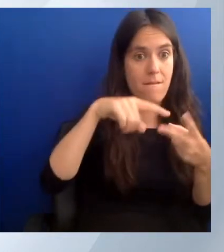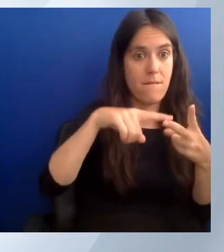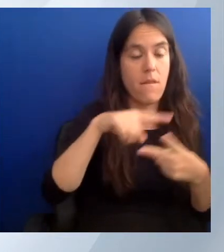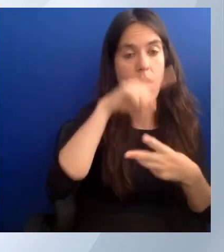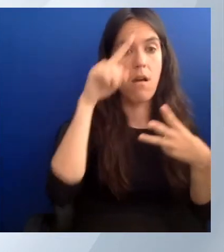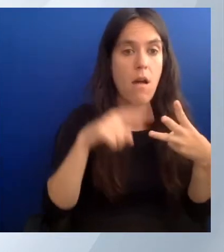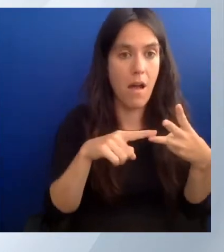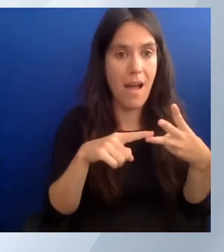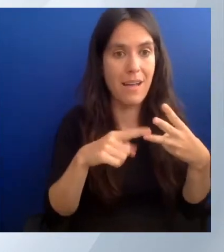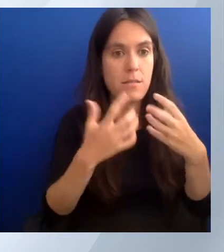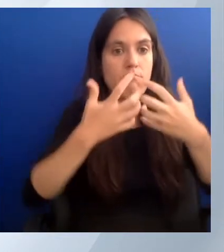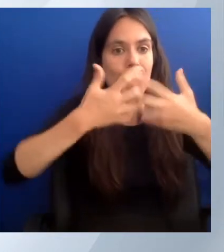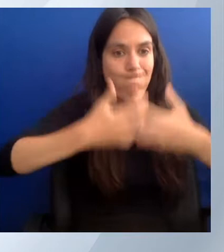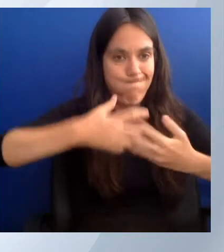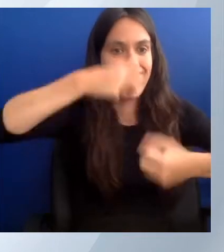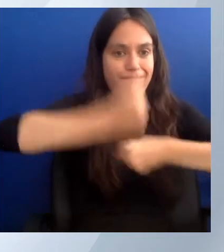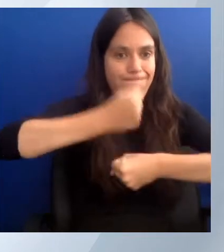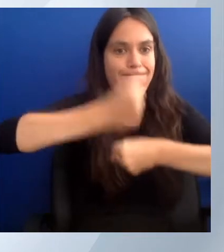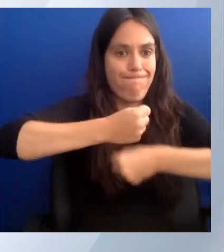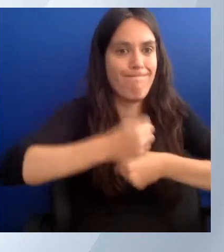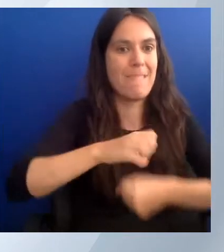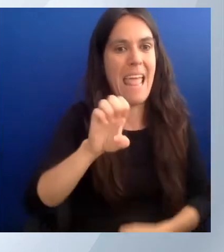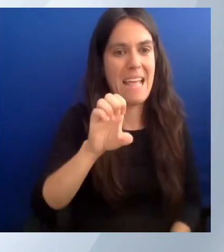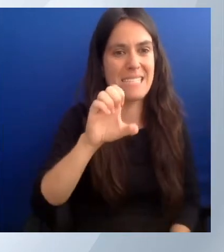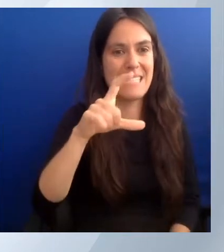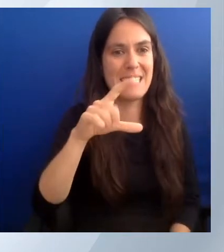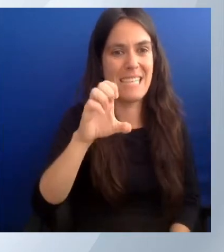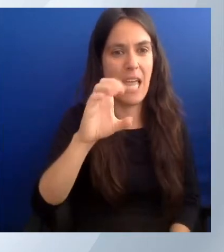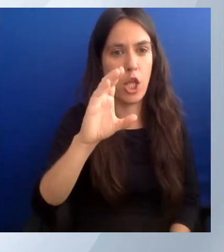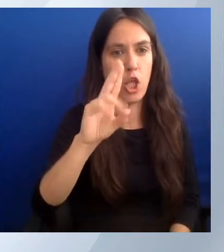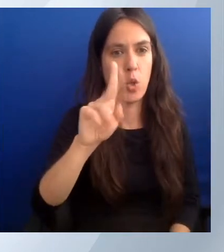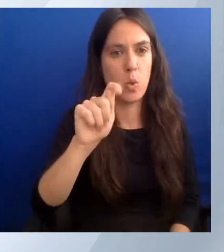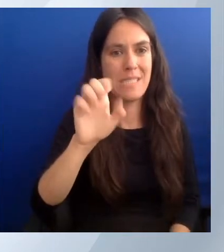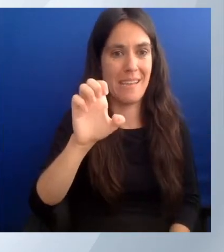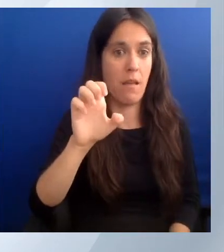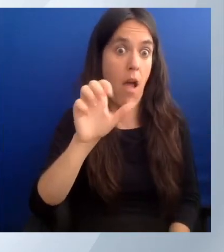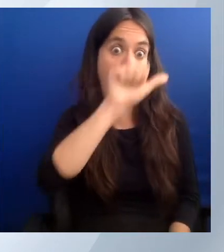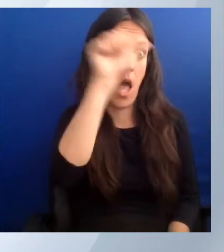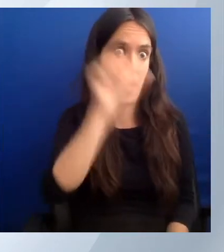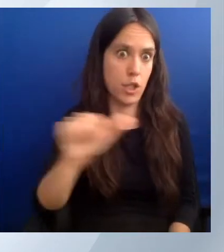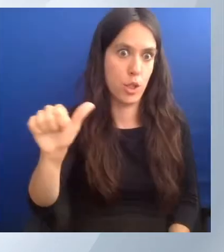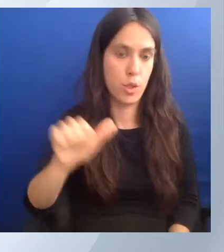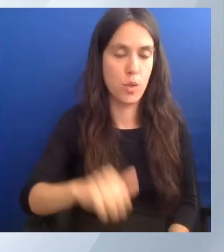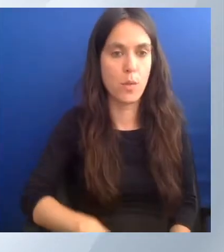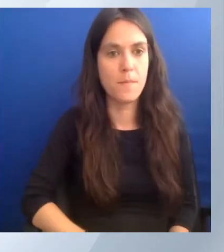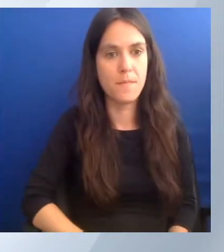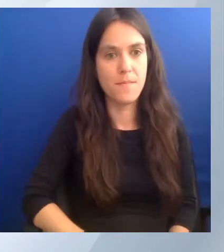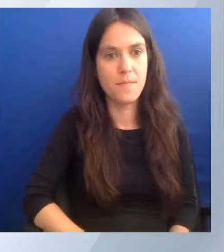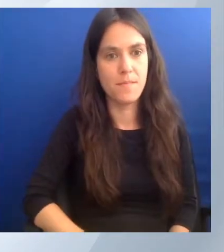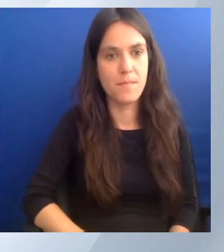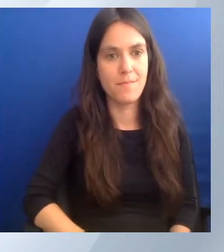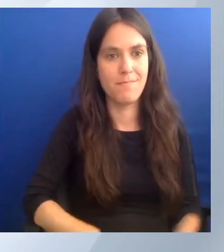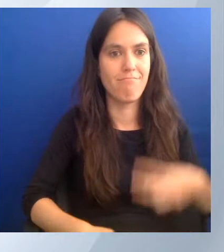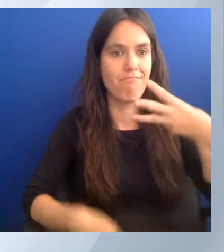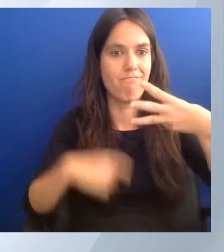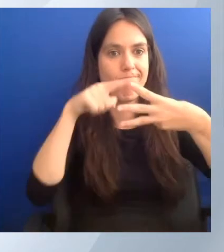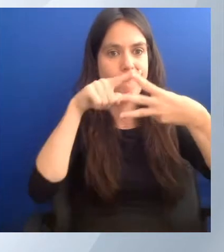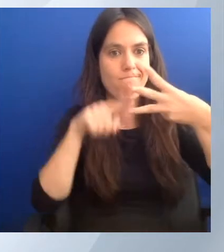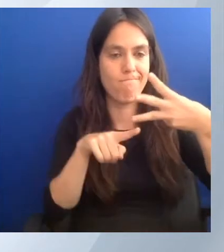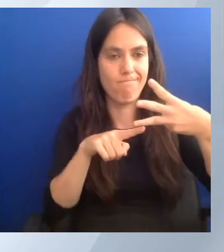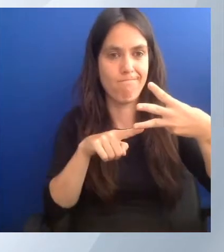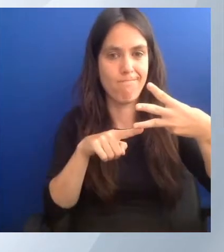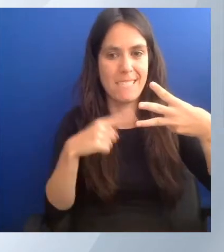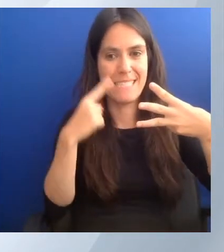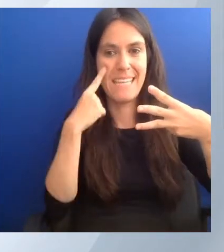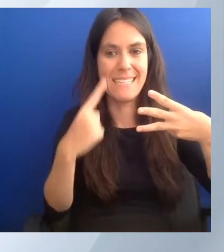execute that against our table that we've gotten from Azure. But you can see my get table async, that's red right now, so we're going to need to add